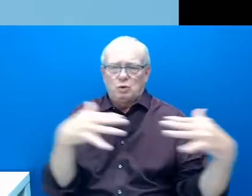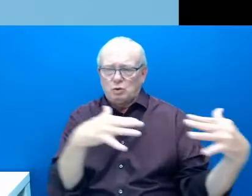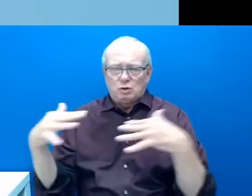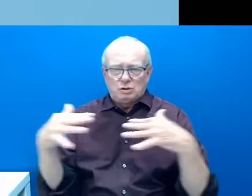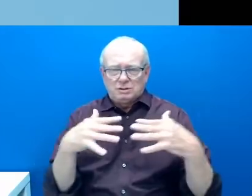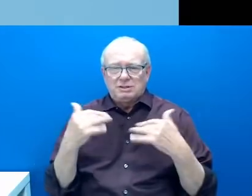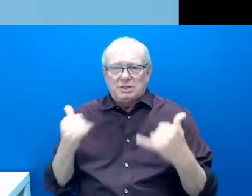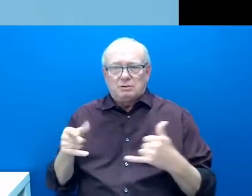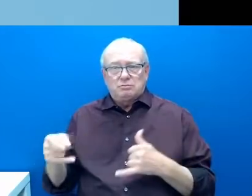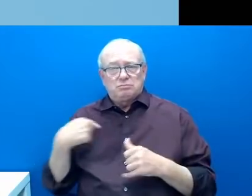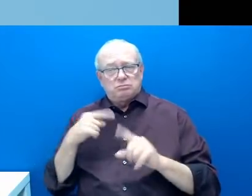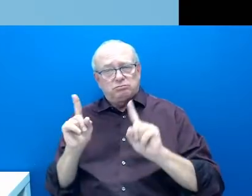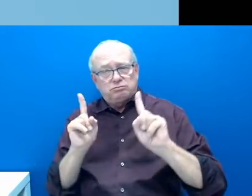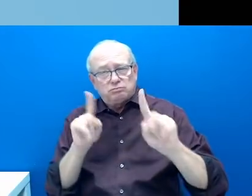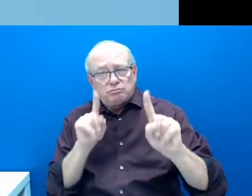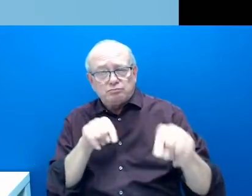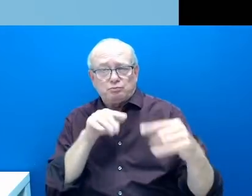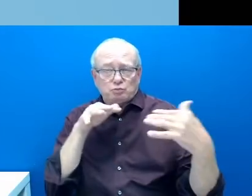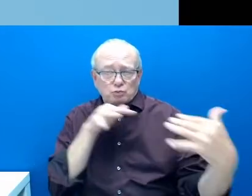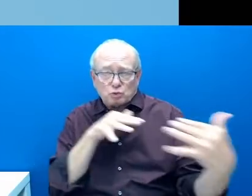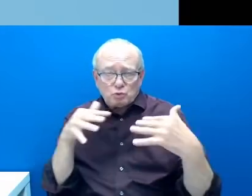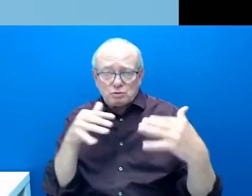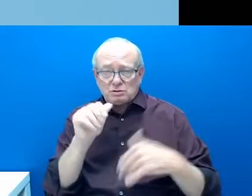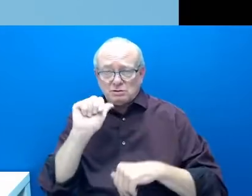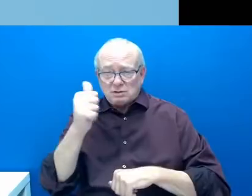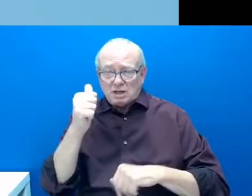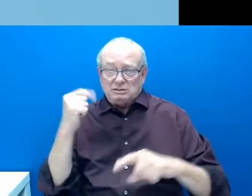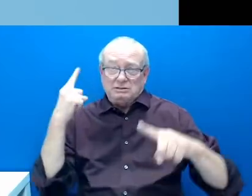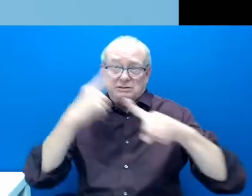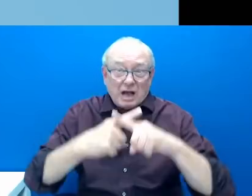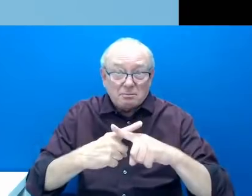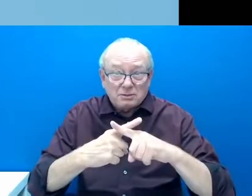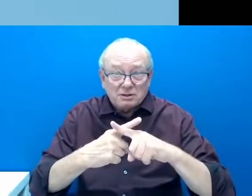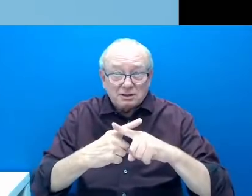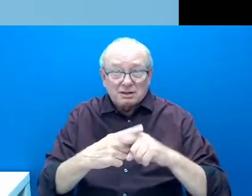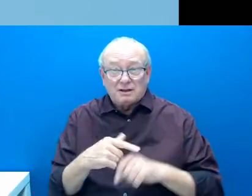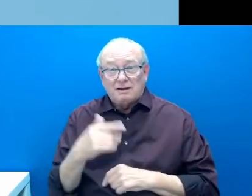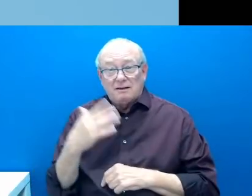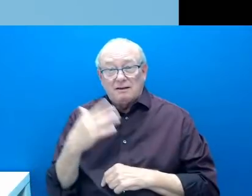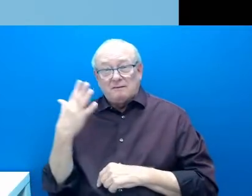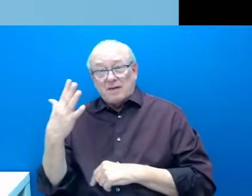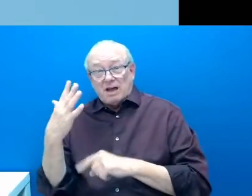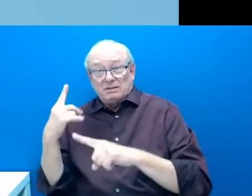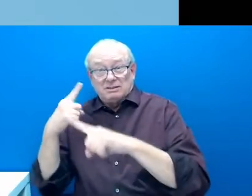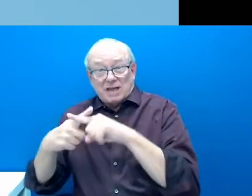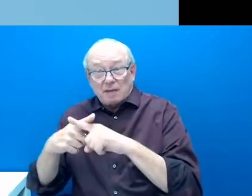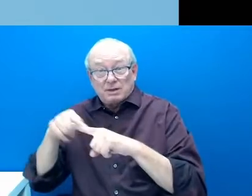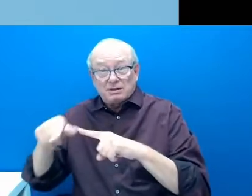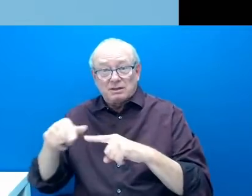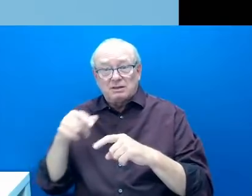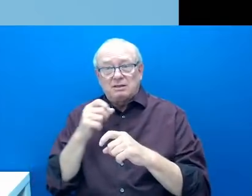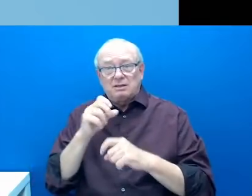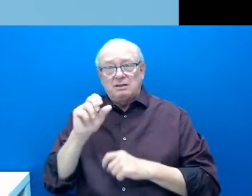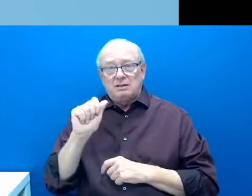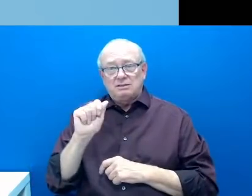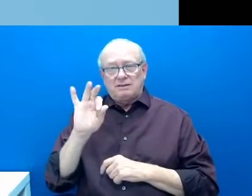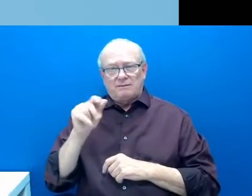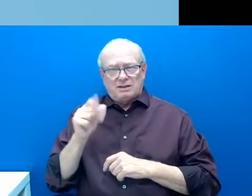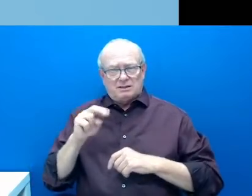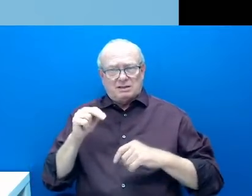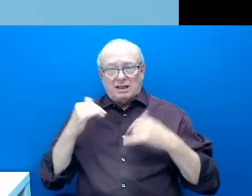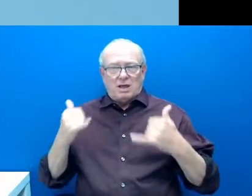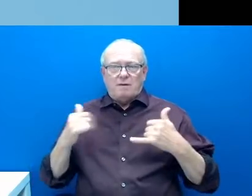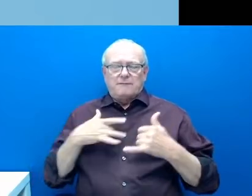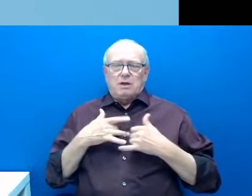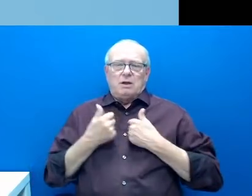today is that he's been to war 10 times in his career, 5 times to Afghanistan, and he's never been as exasperated as he is right